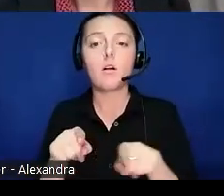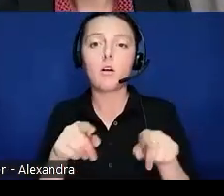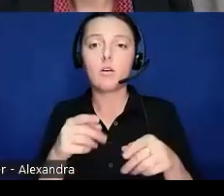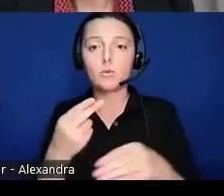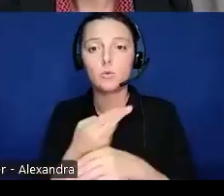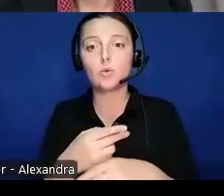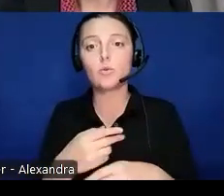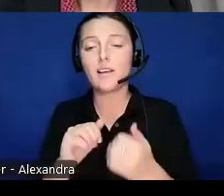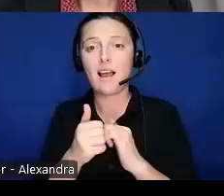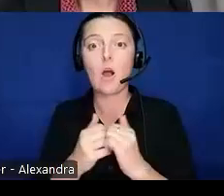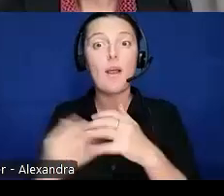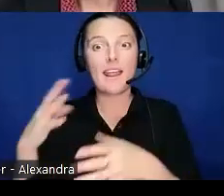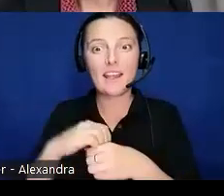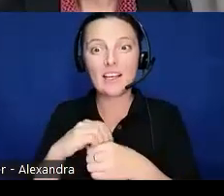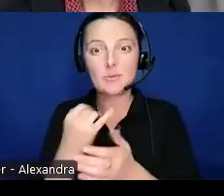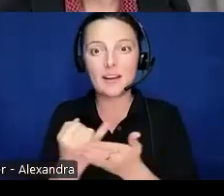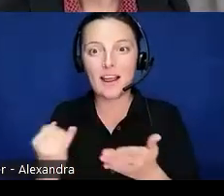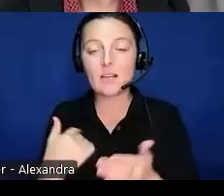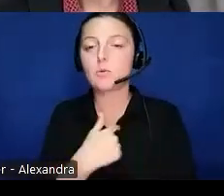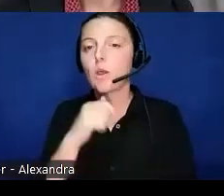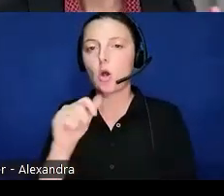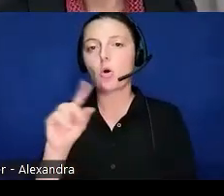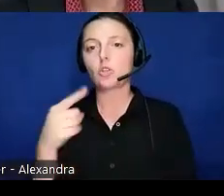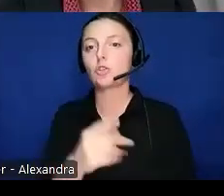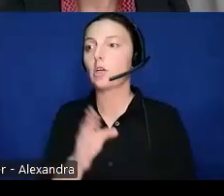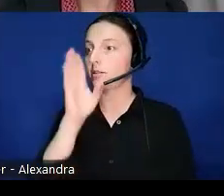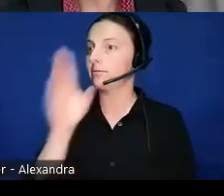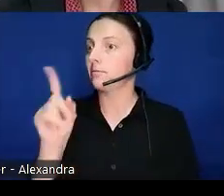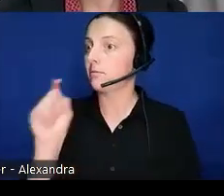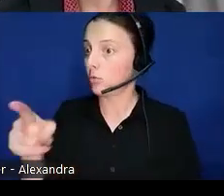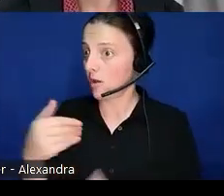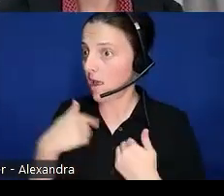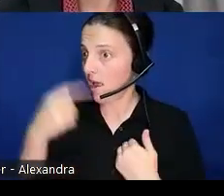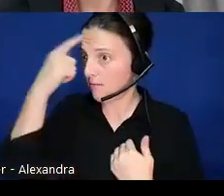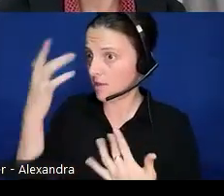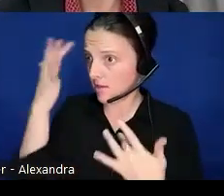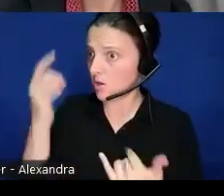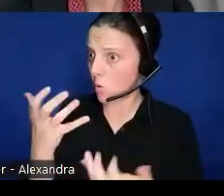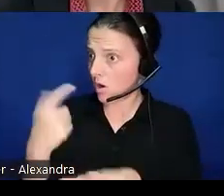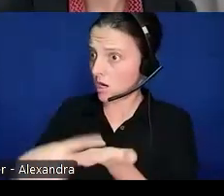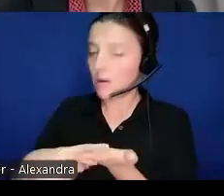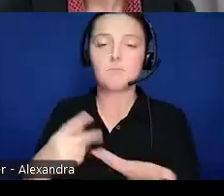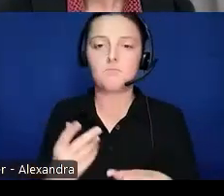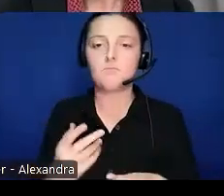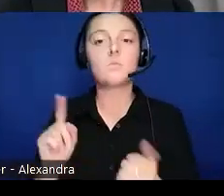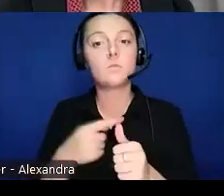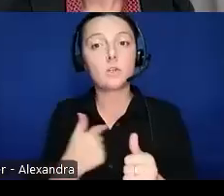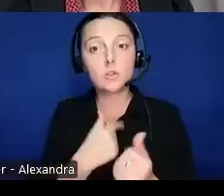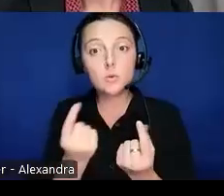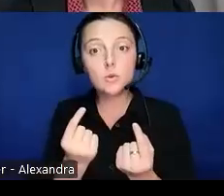by asking people, do you have a mental illness? Do you want to talk about it? We start by offering basic needs items like these